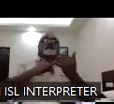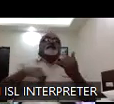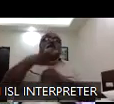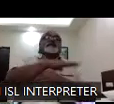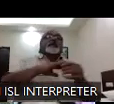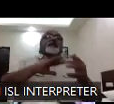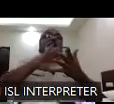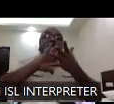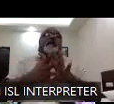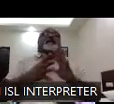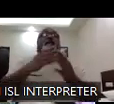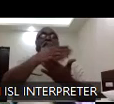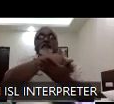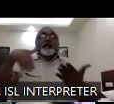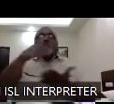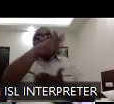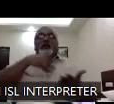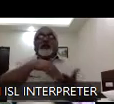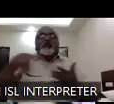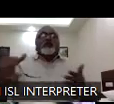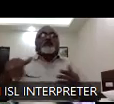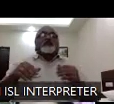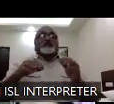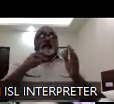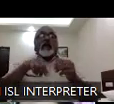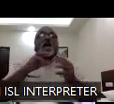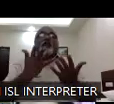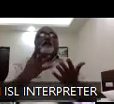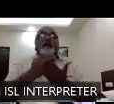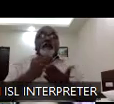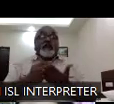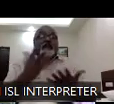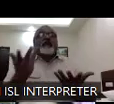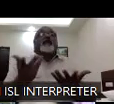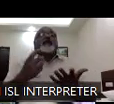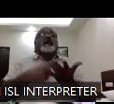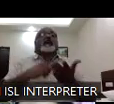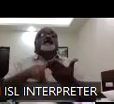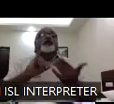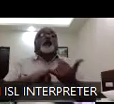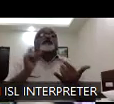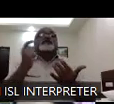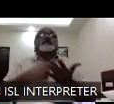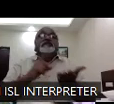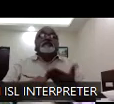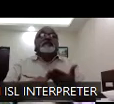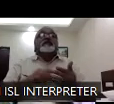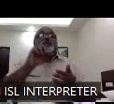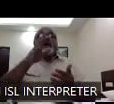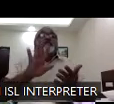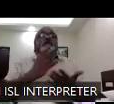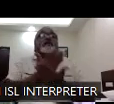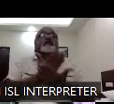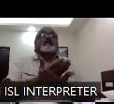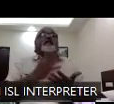the kind of resources you have in your life, or the kind of profession you are